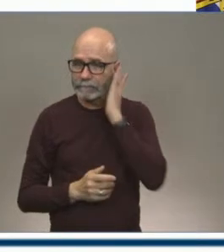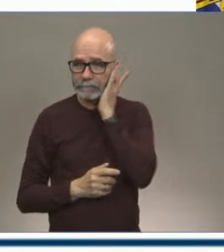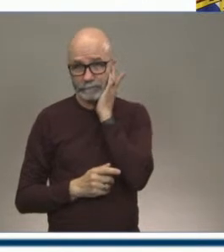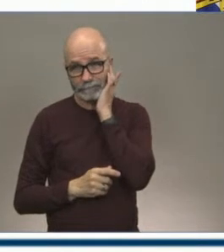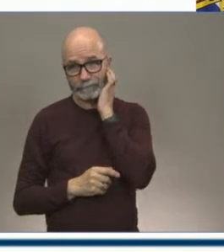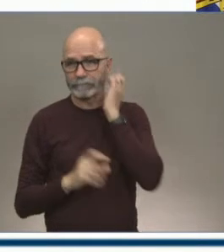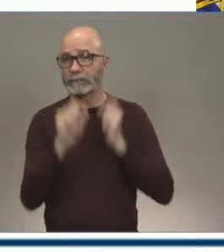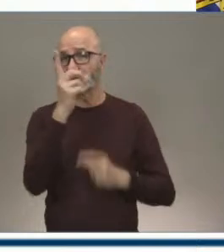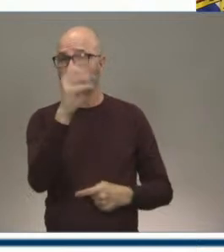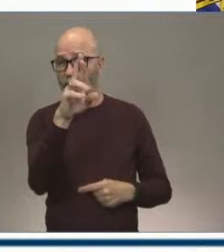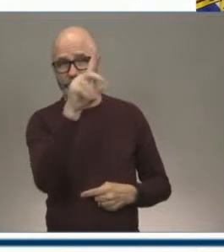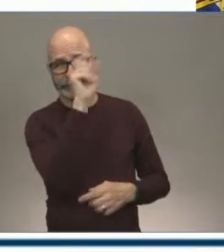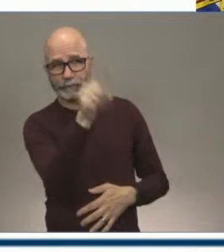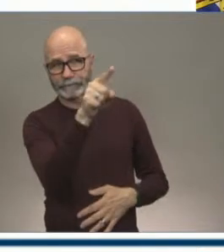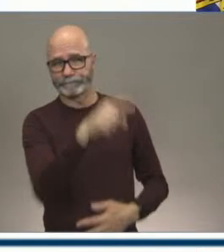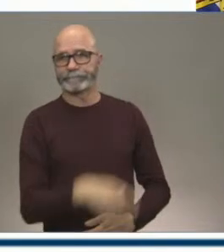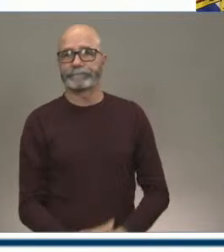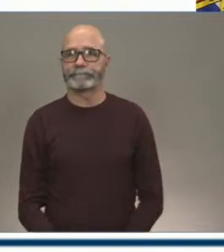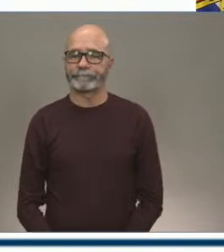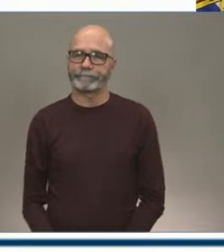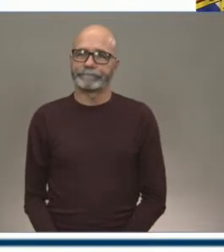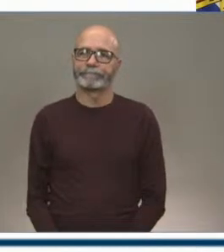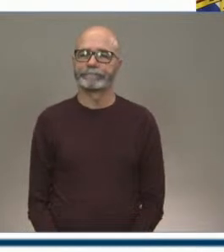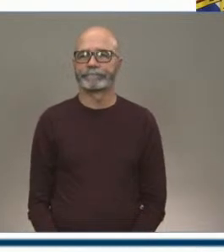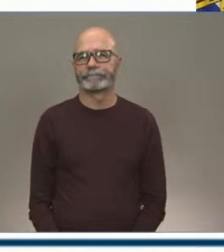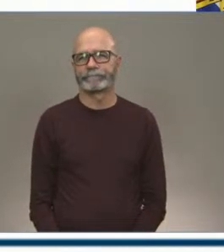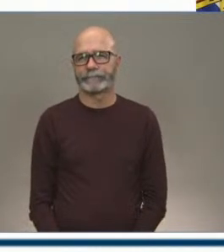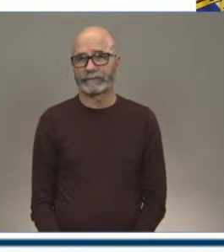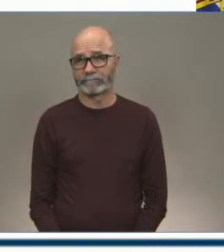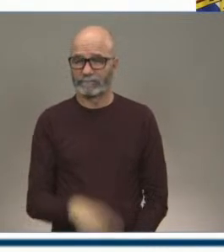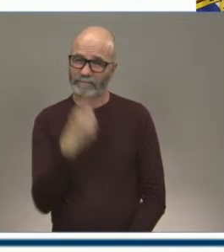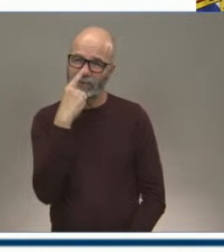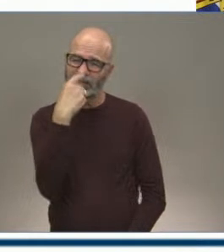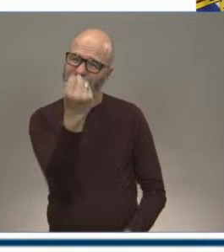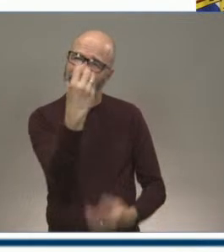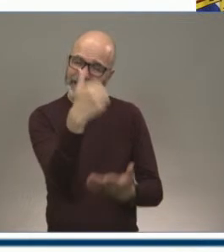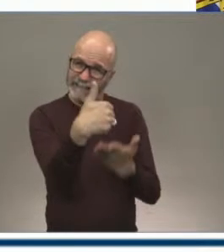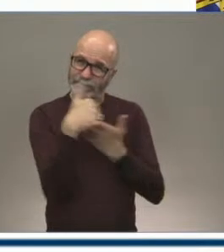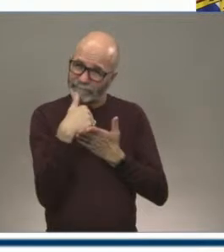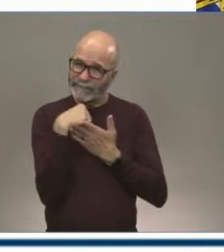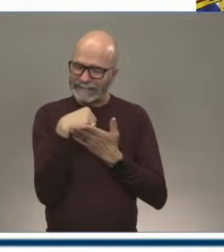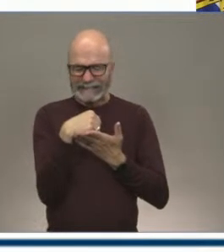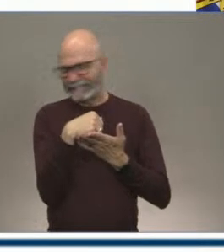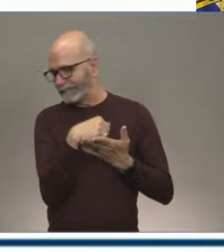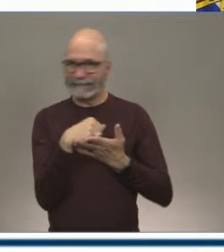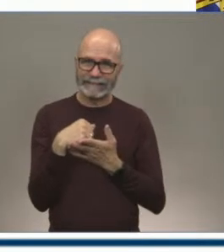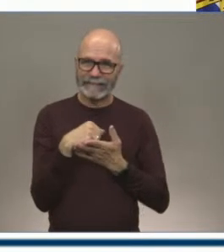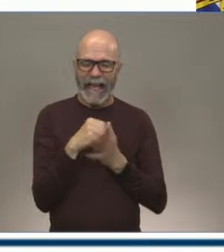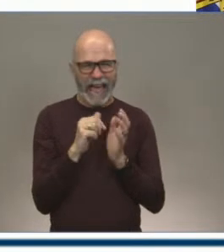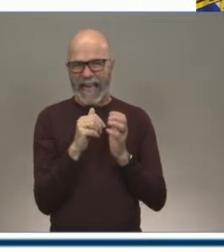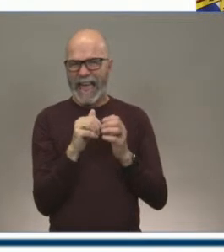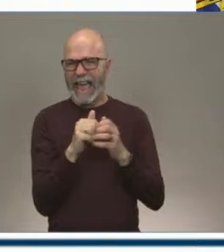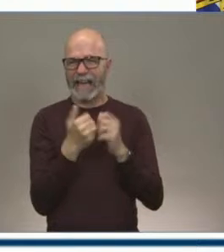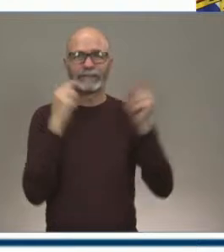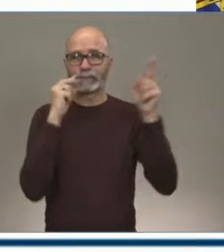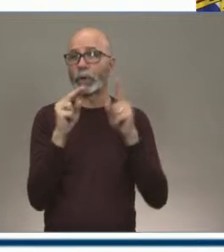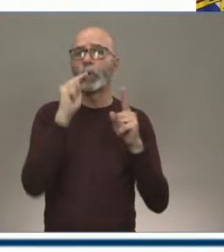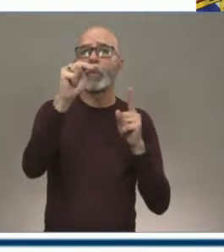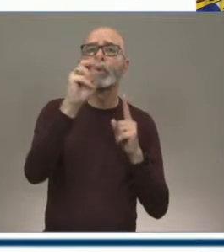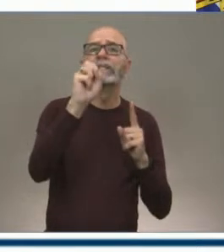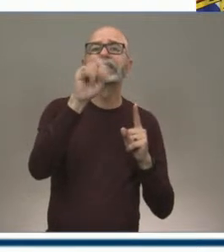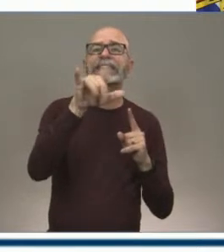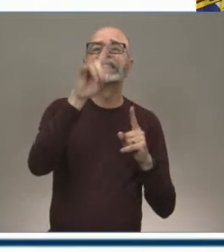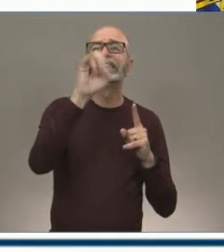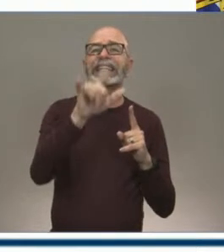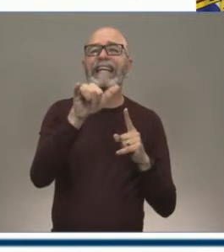I wondered if you could help me with the logic of what you're doing in terms of the truckers at North Sydney, because it's my understanding, and